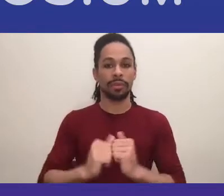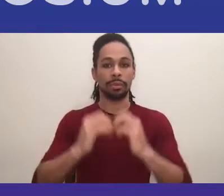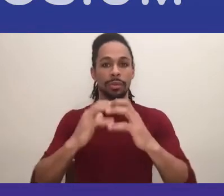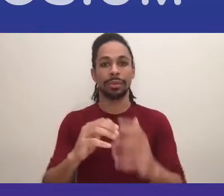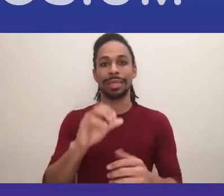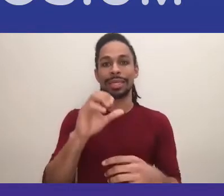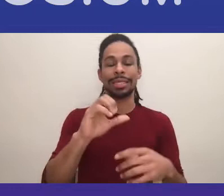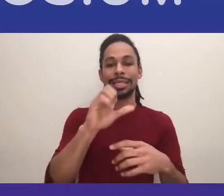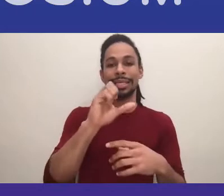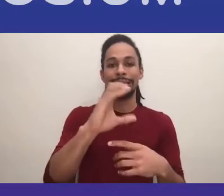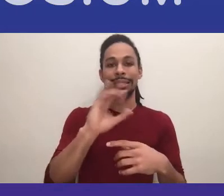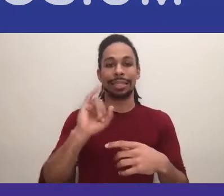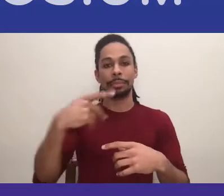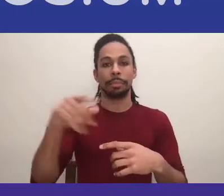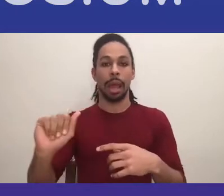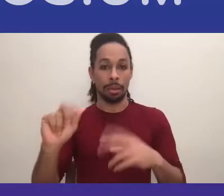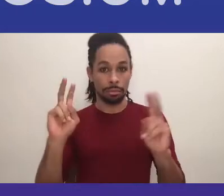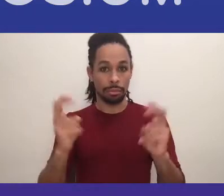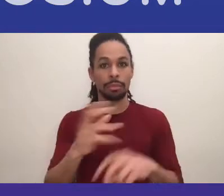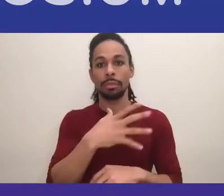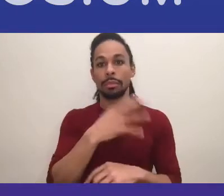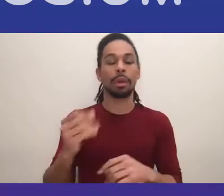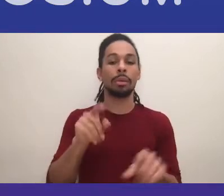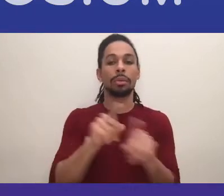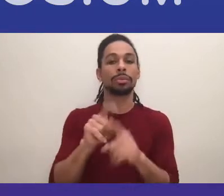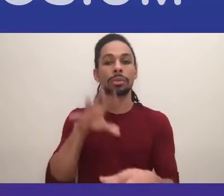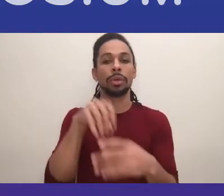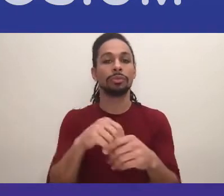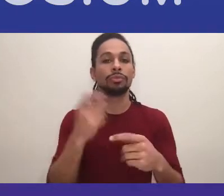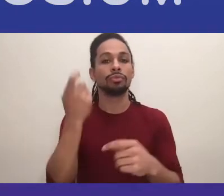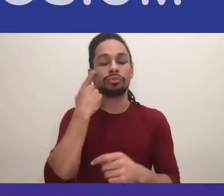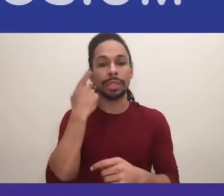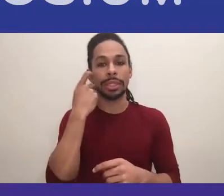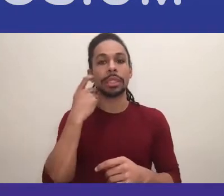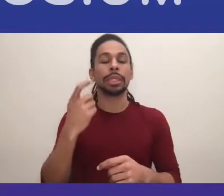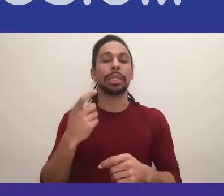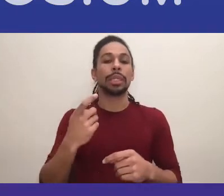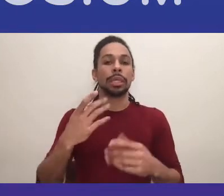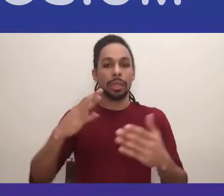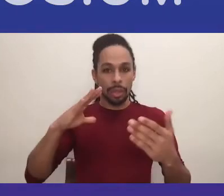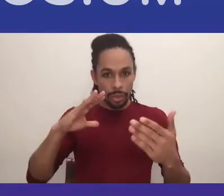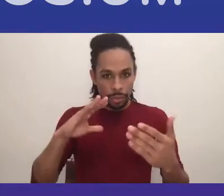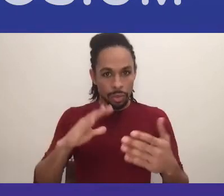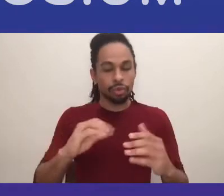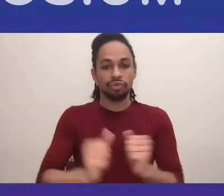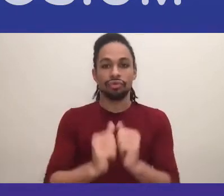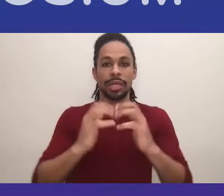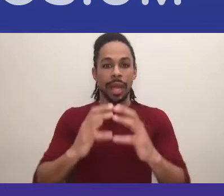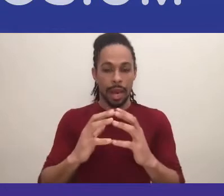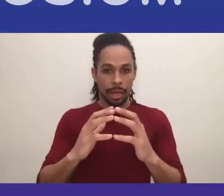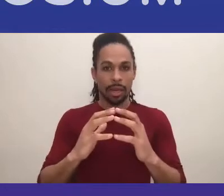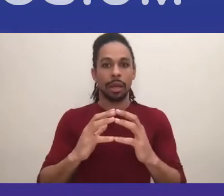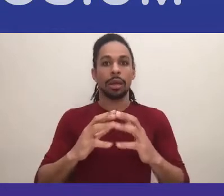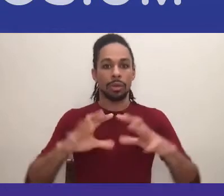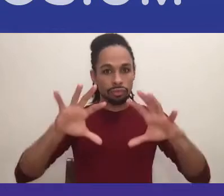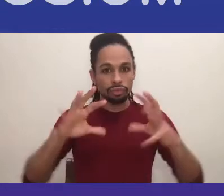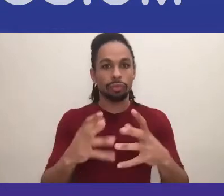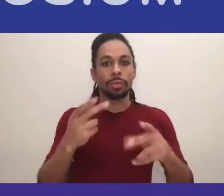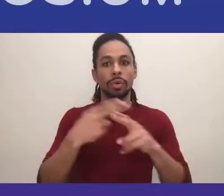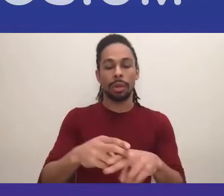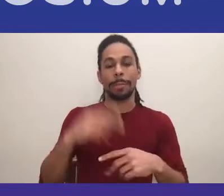and also a part of a recently committee created NAPAMA called the Mexico